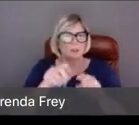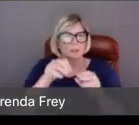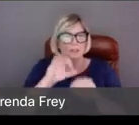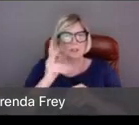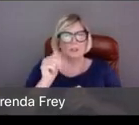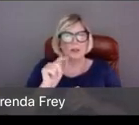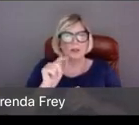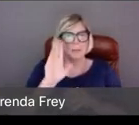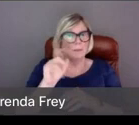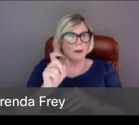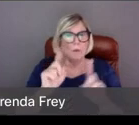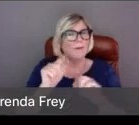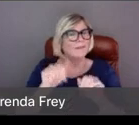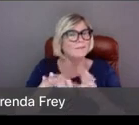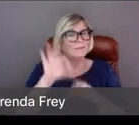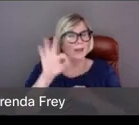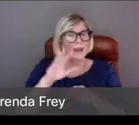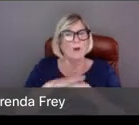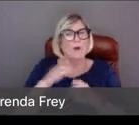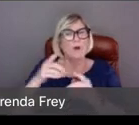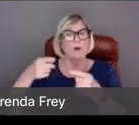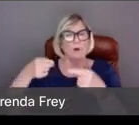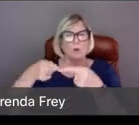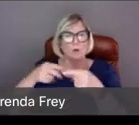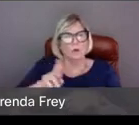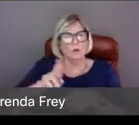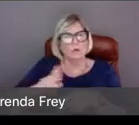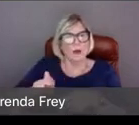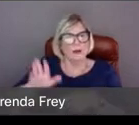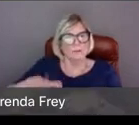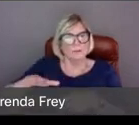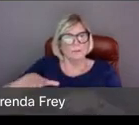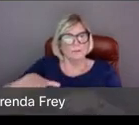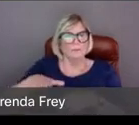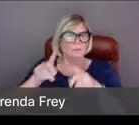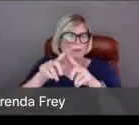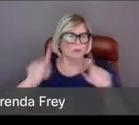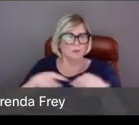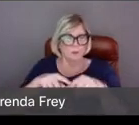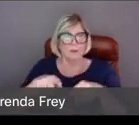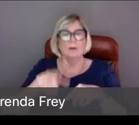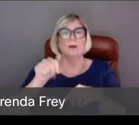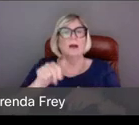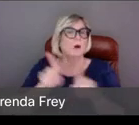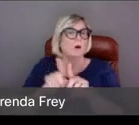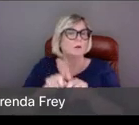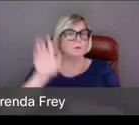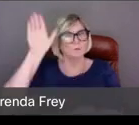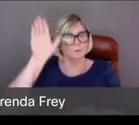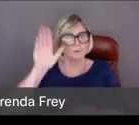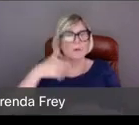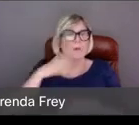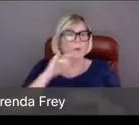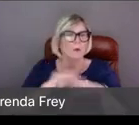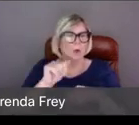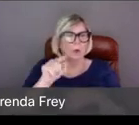the lower right corner of your screen. You can also raise your hand and you will be called upon. We have also